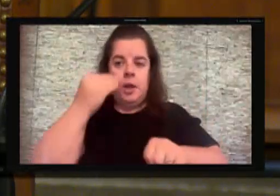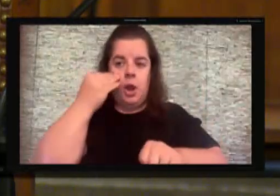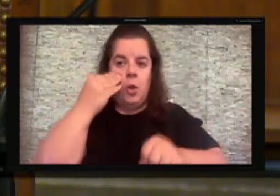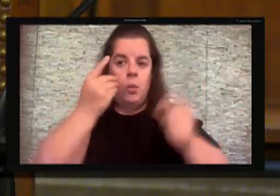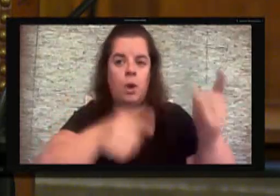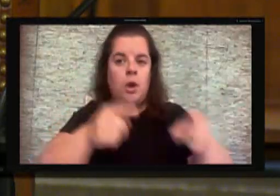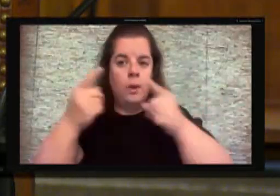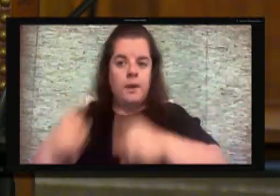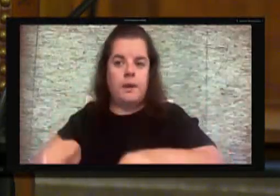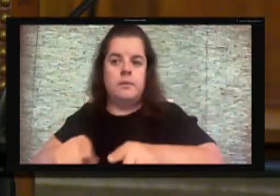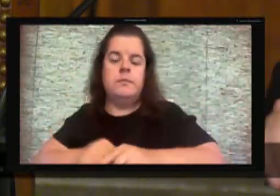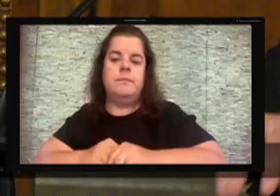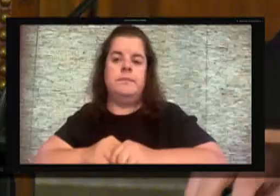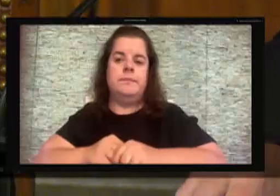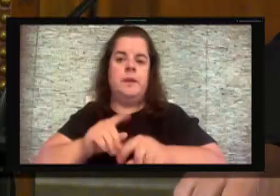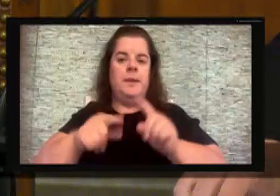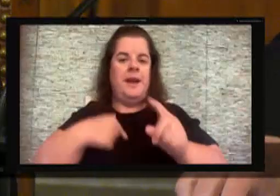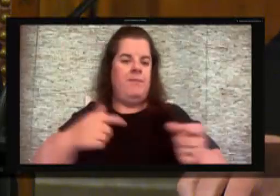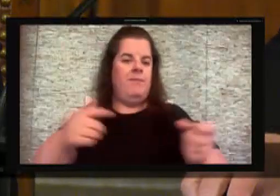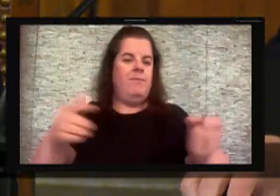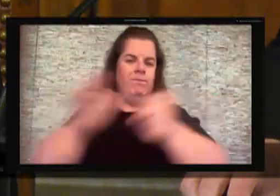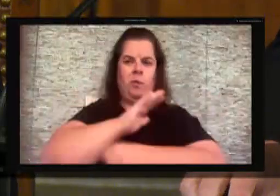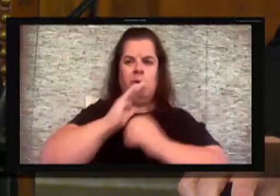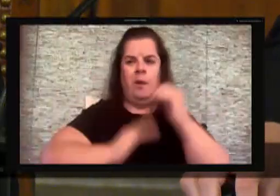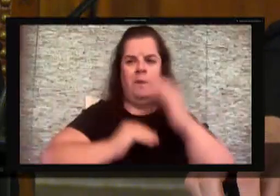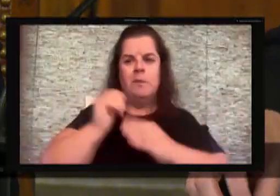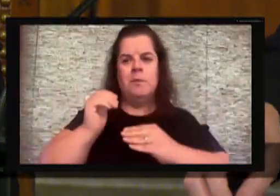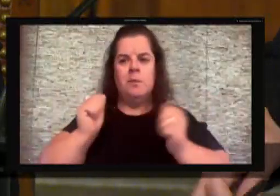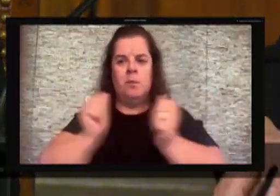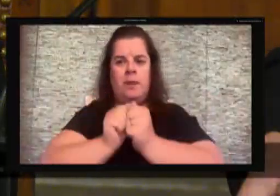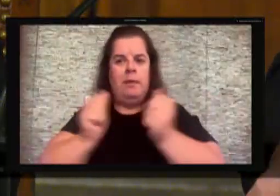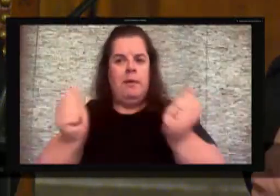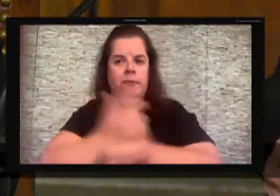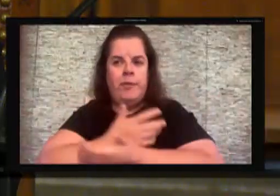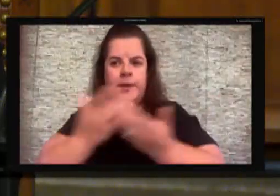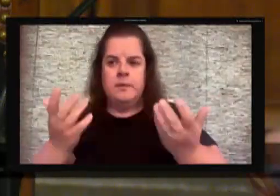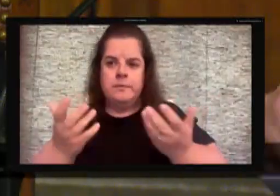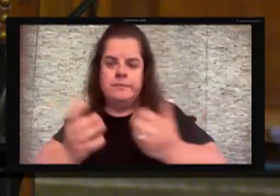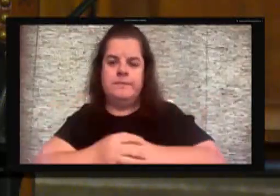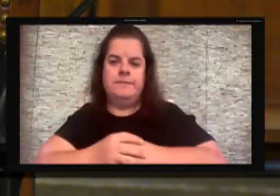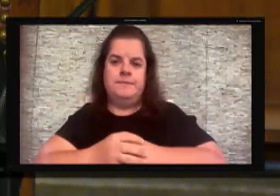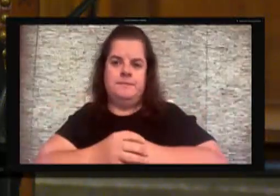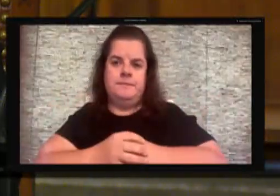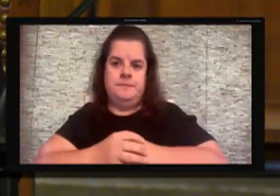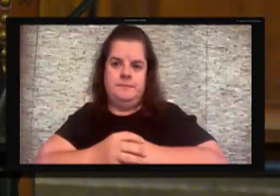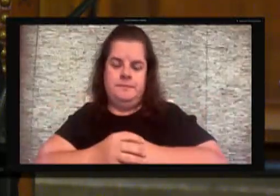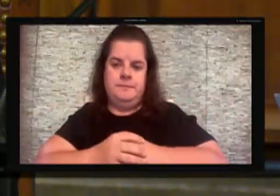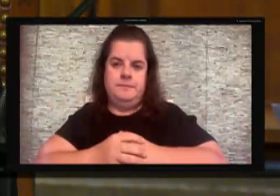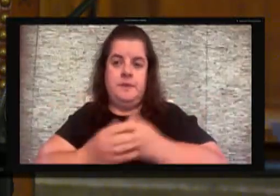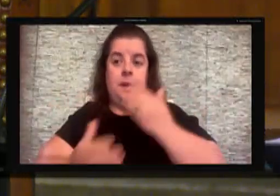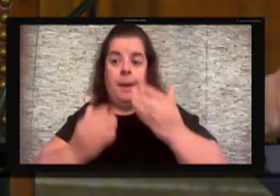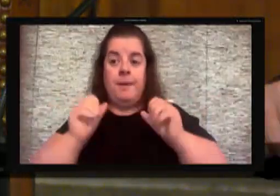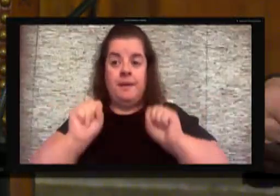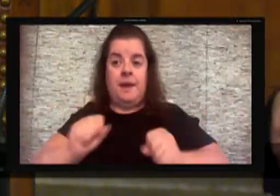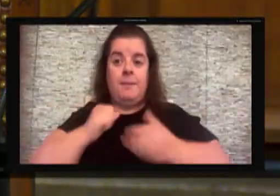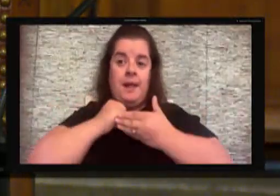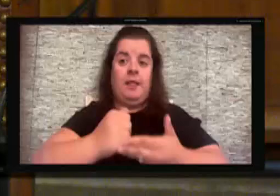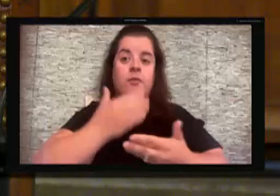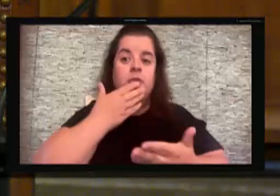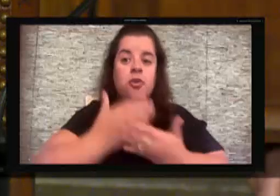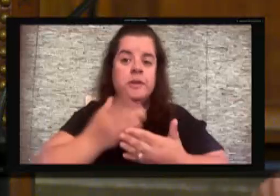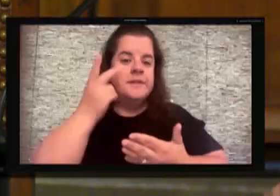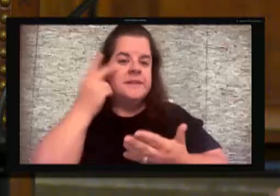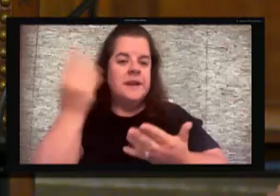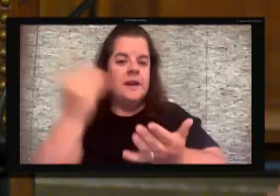But I'm entirely comfortable with what's going on. And so it might be helpful to see again, because that was just so